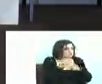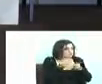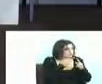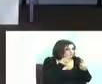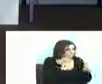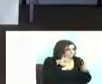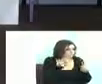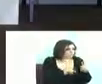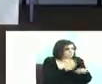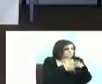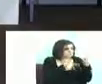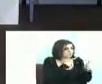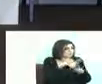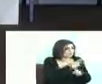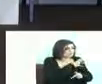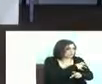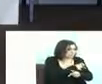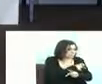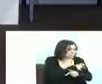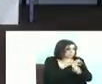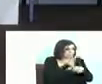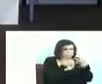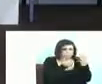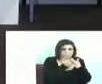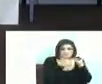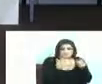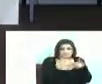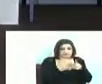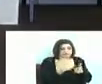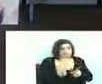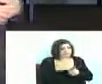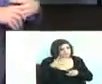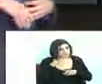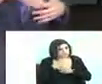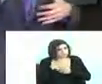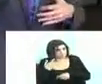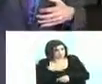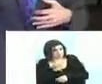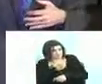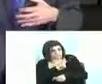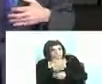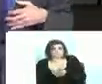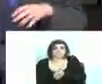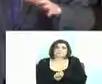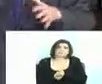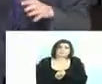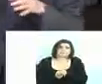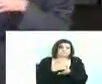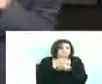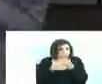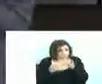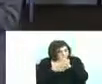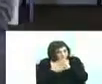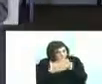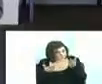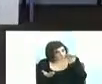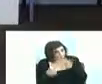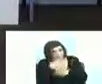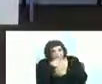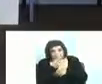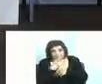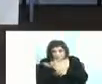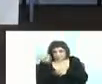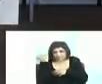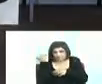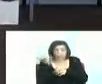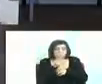already have living within us. Now, there's a story, I may have told it to a few of you before, but